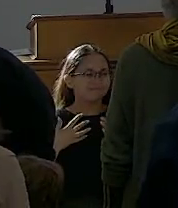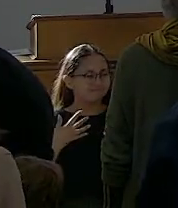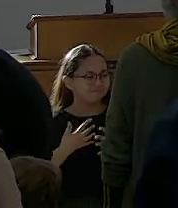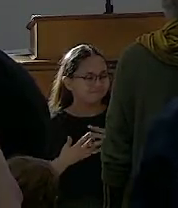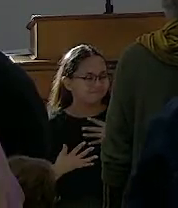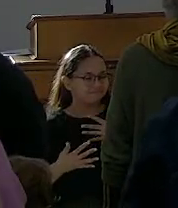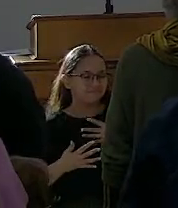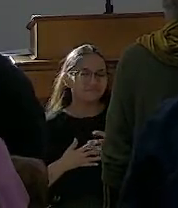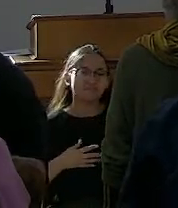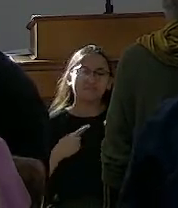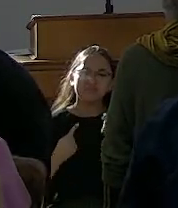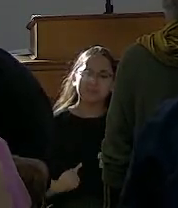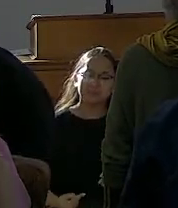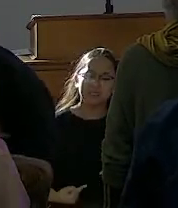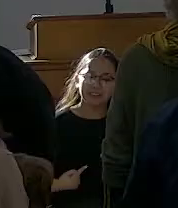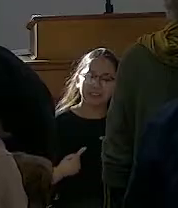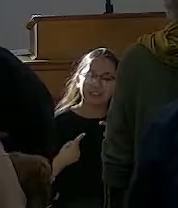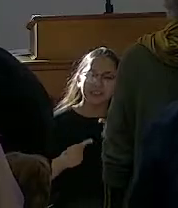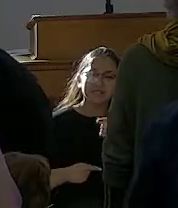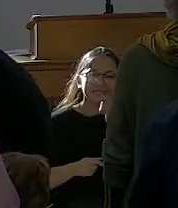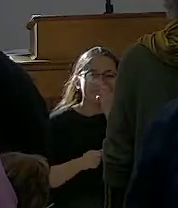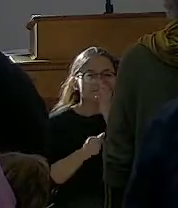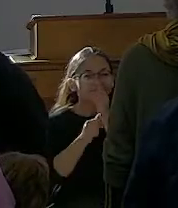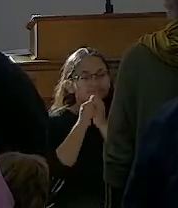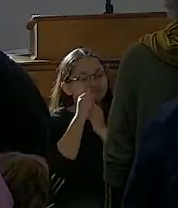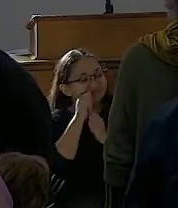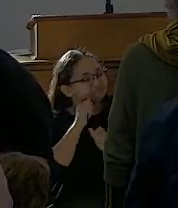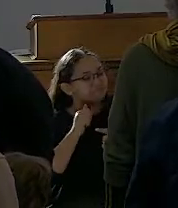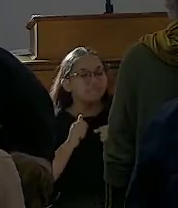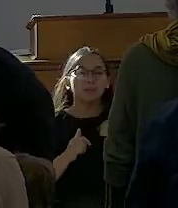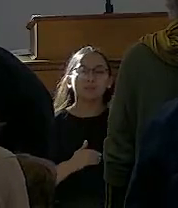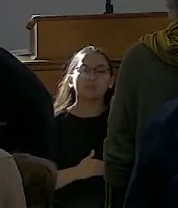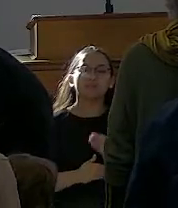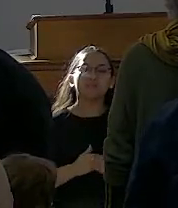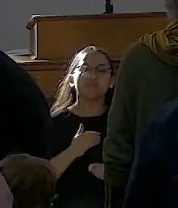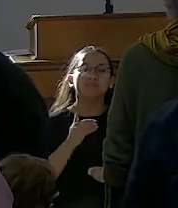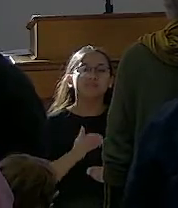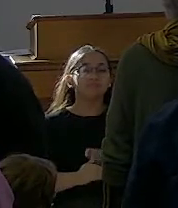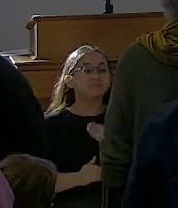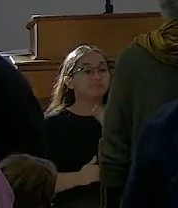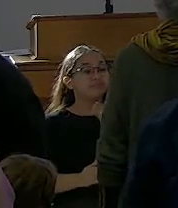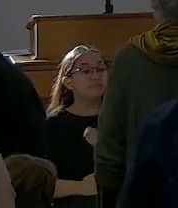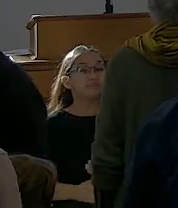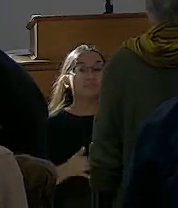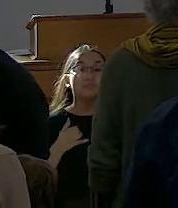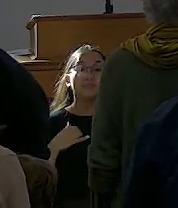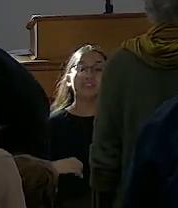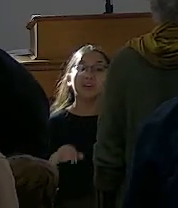Away.